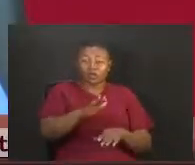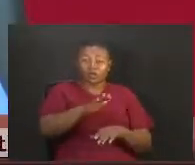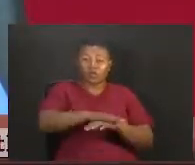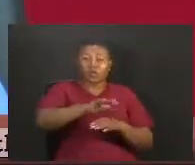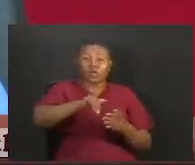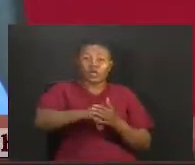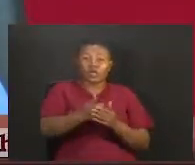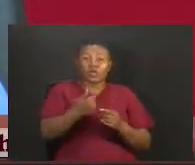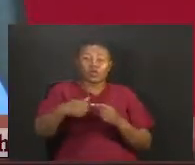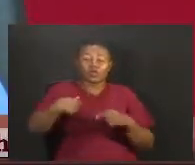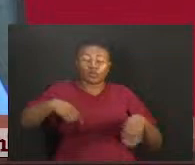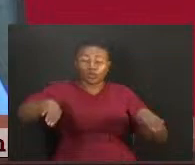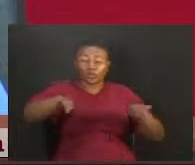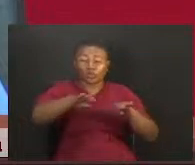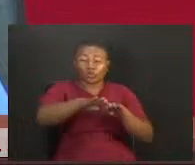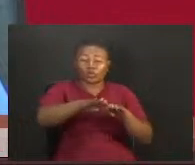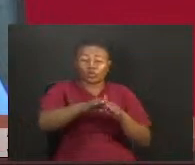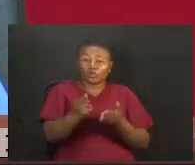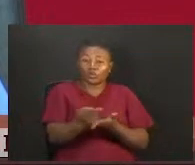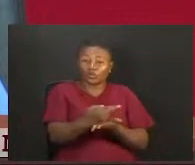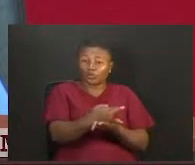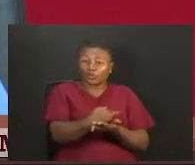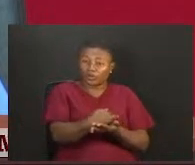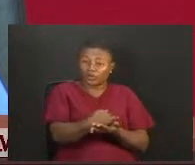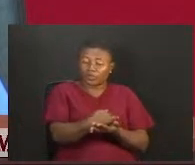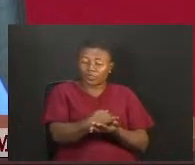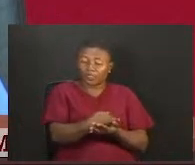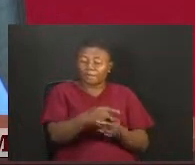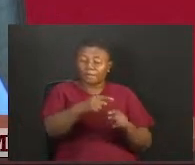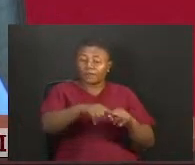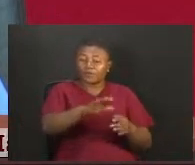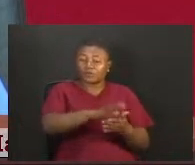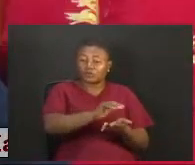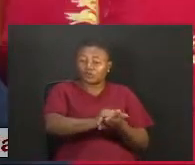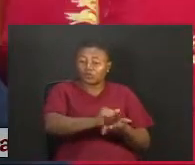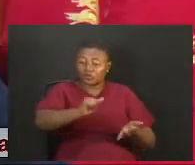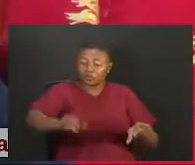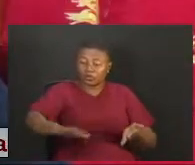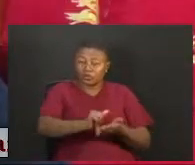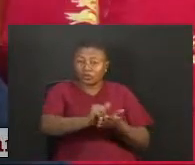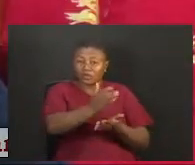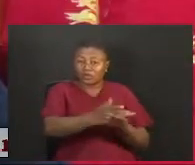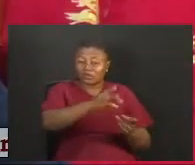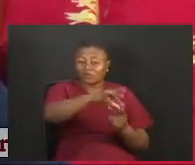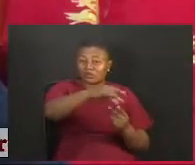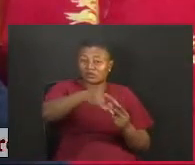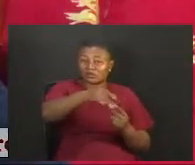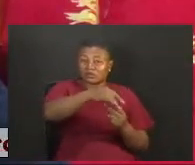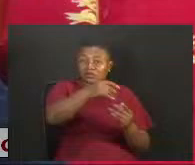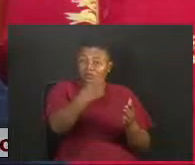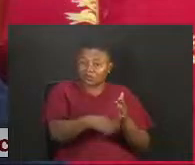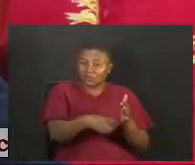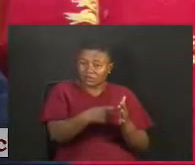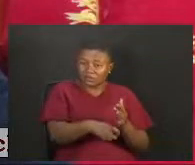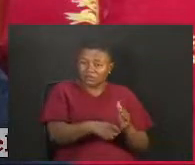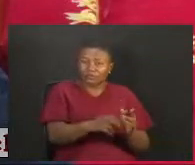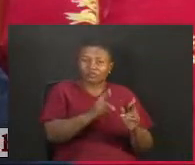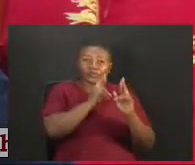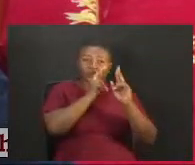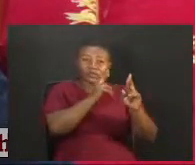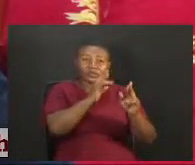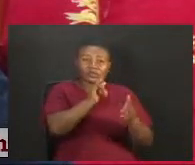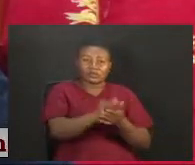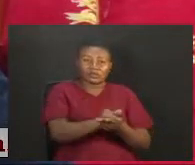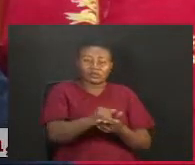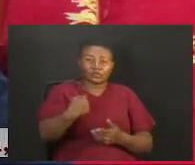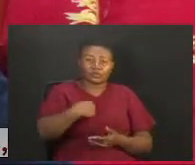revenue shortfalls as a result of the removal of the selected taxes, the answer is that we have stopped the bleeding.